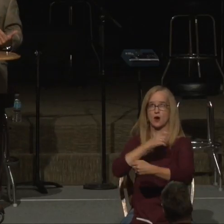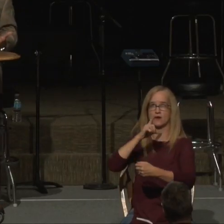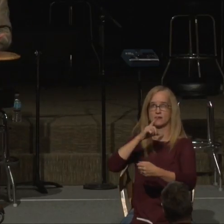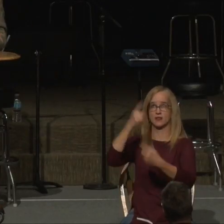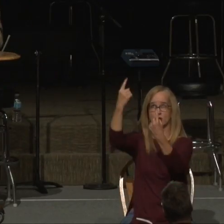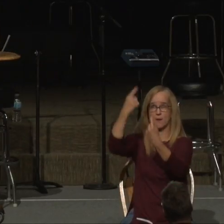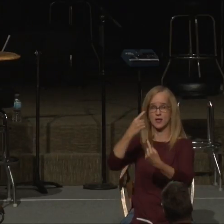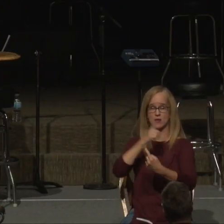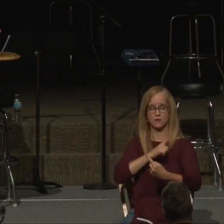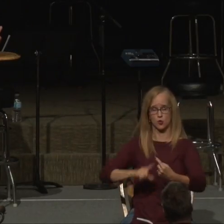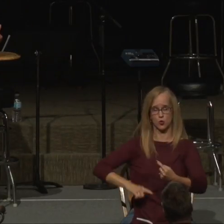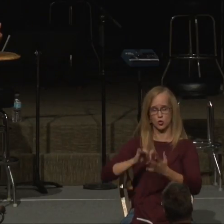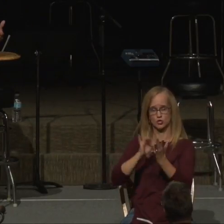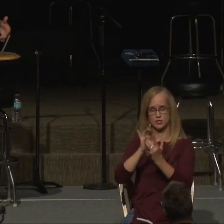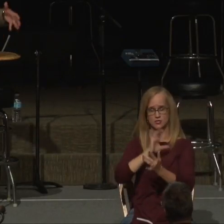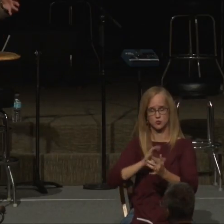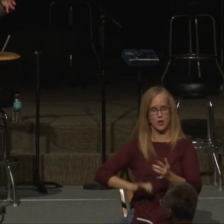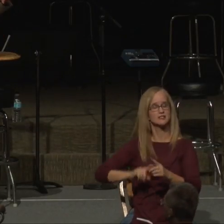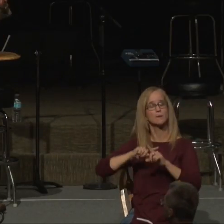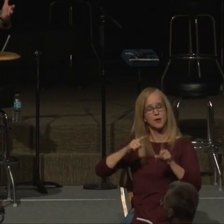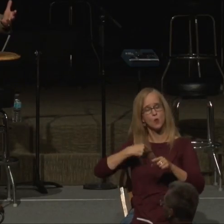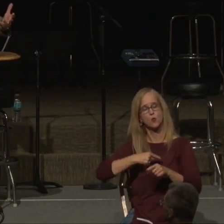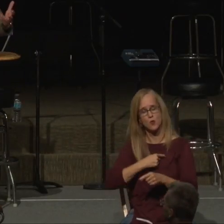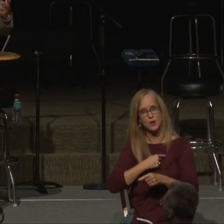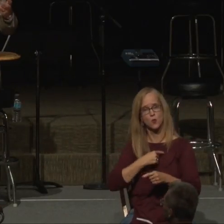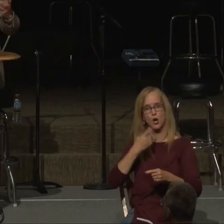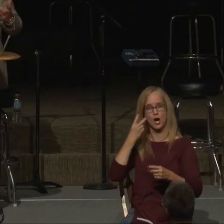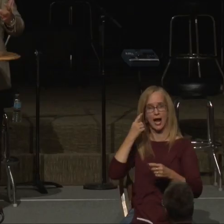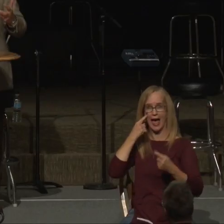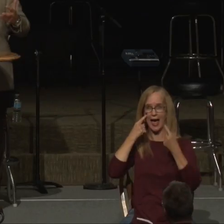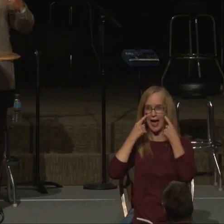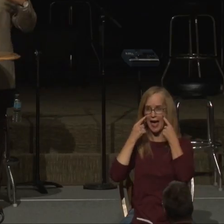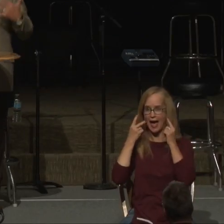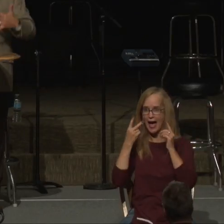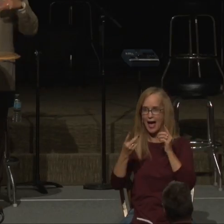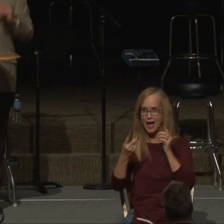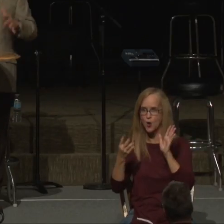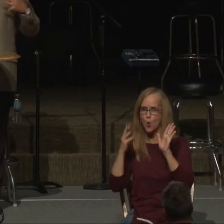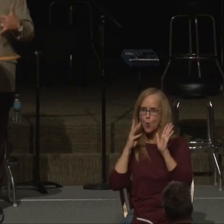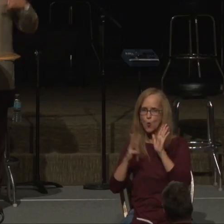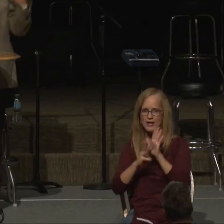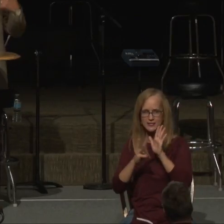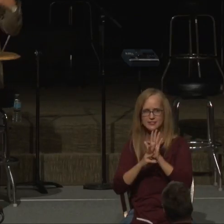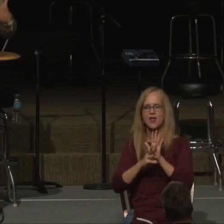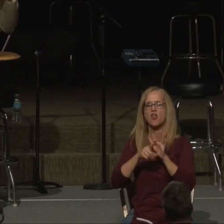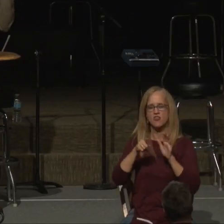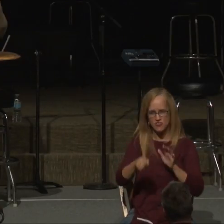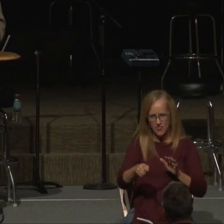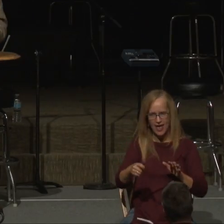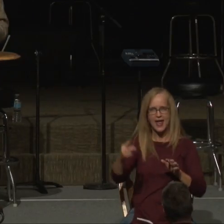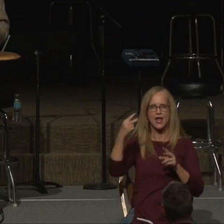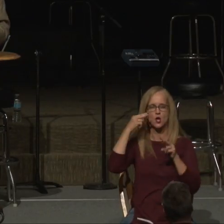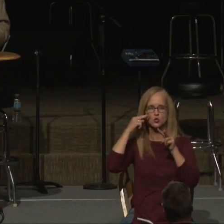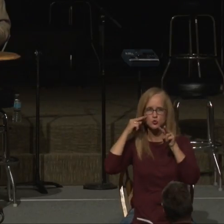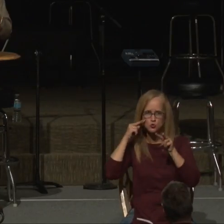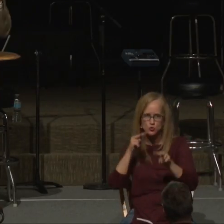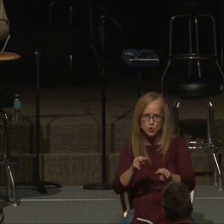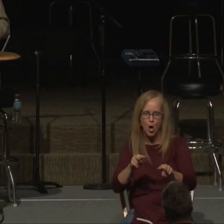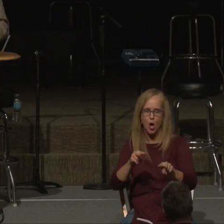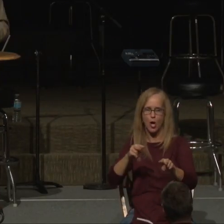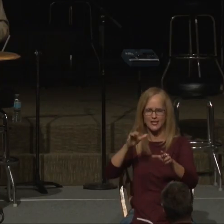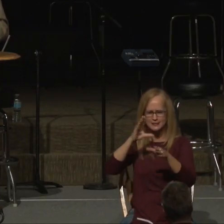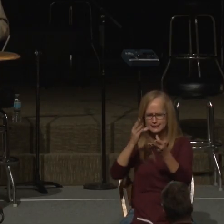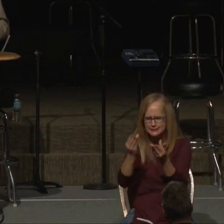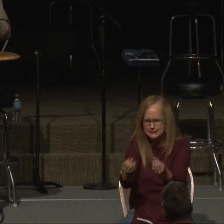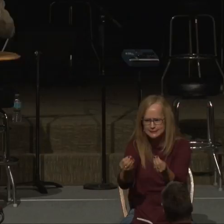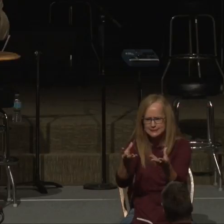were" what? Say it. "We were eyewitnesses of his majesty." They received light. They got to see it,